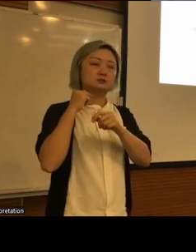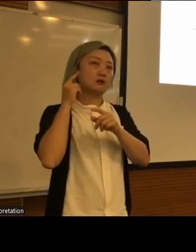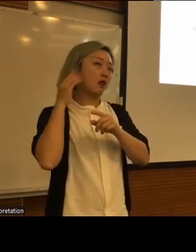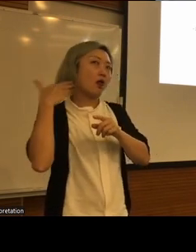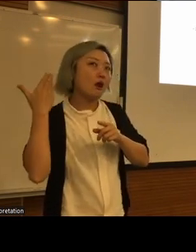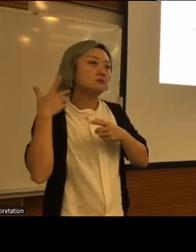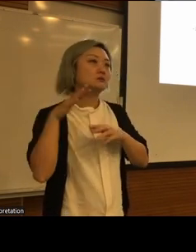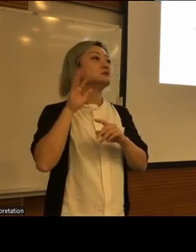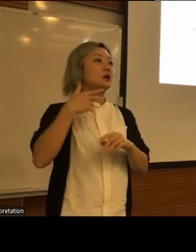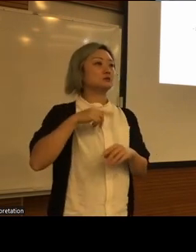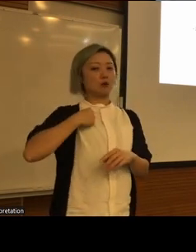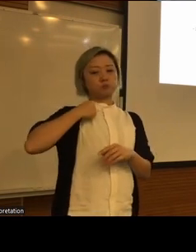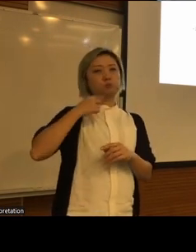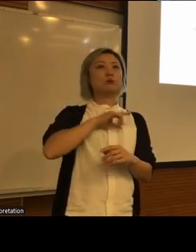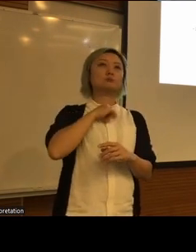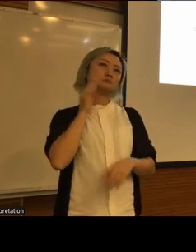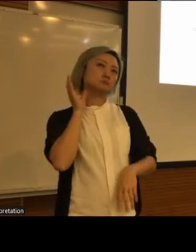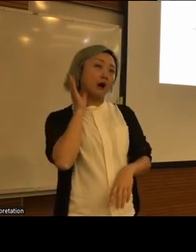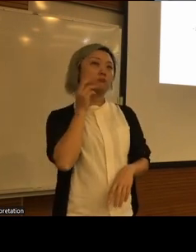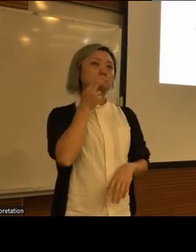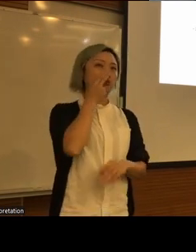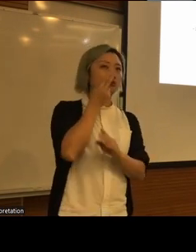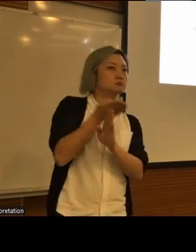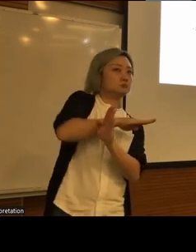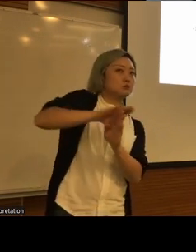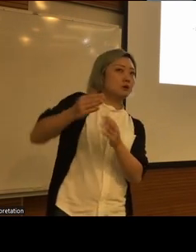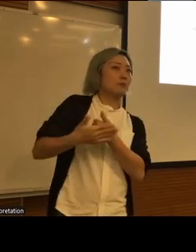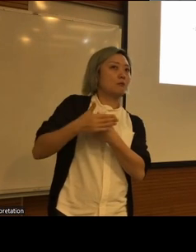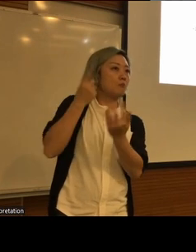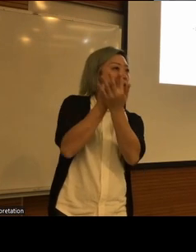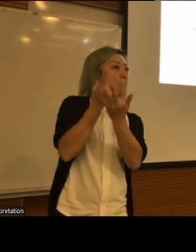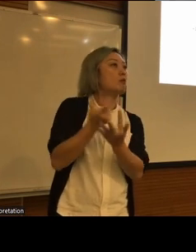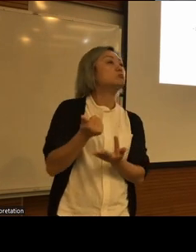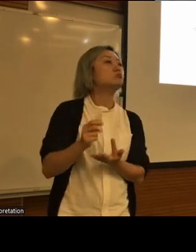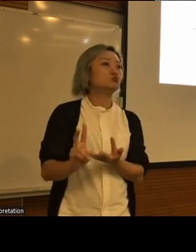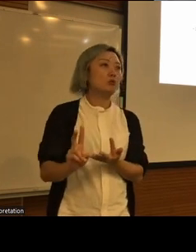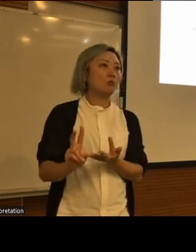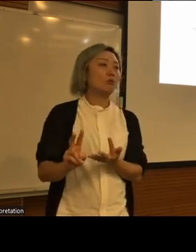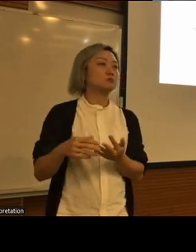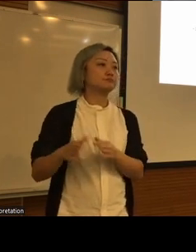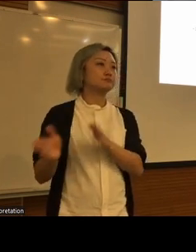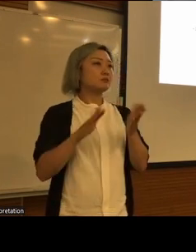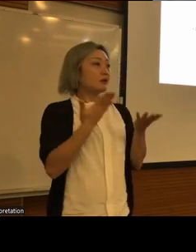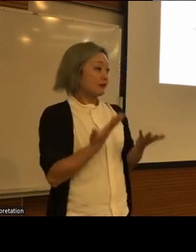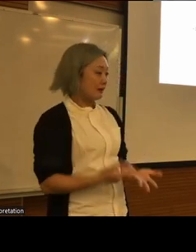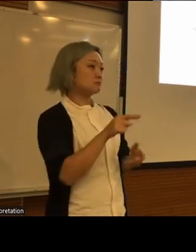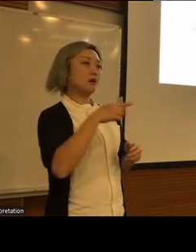but still be able to reconstruct. But if you have a word in Chinese with just two